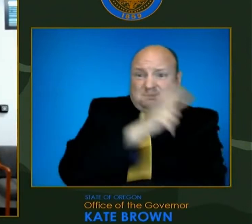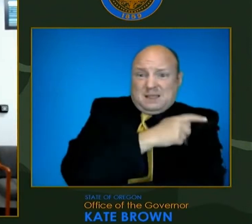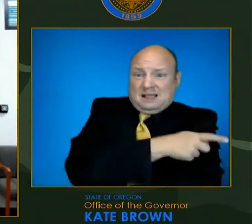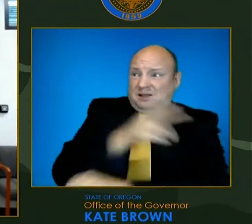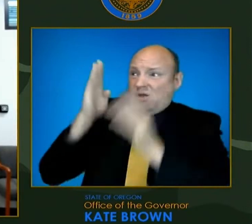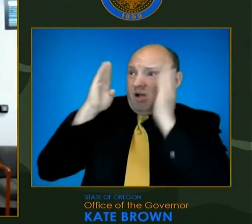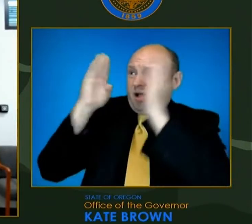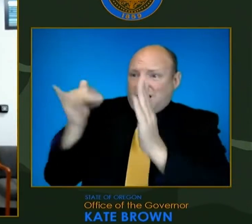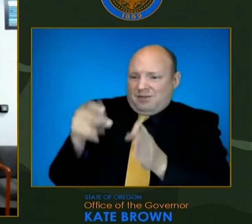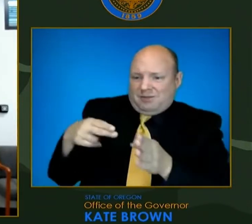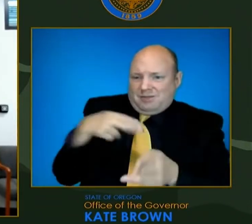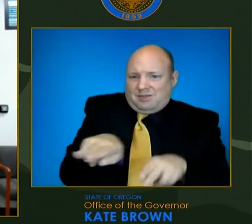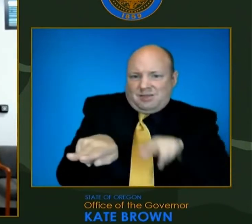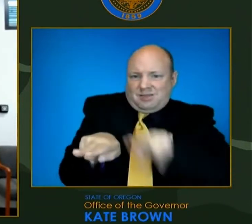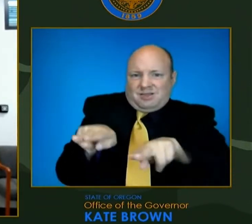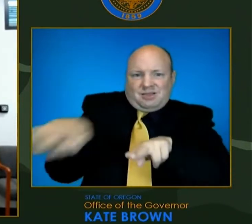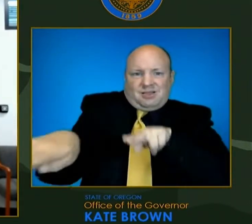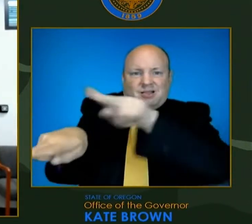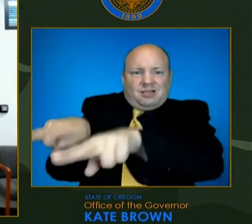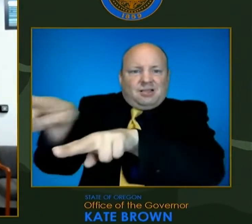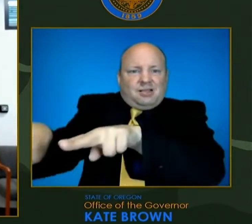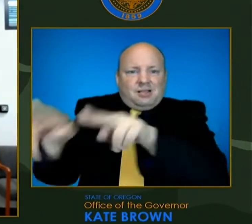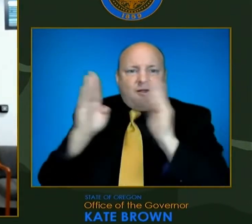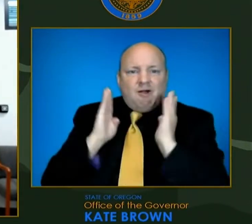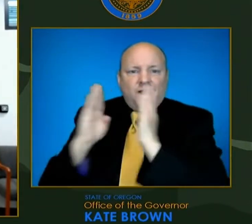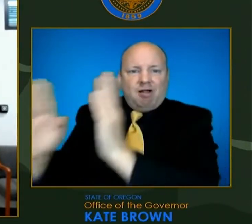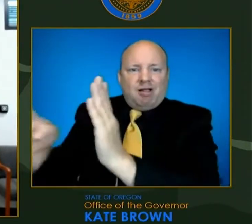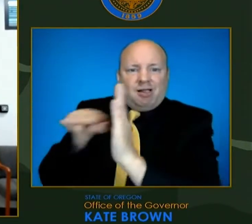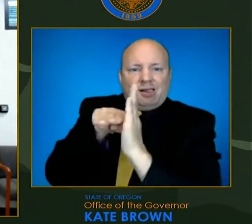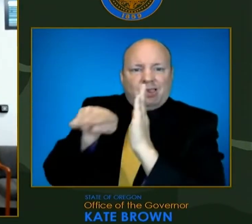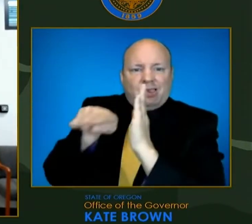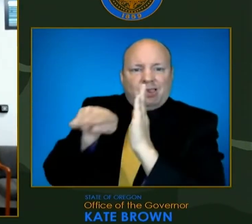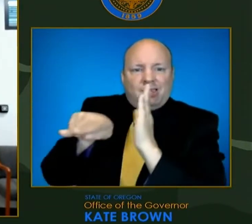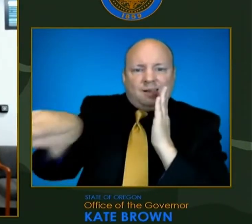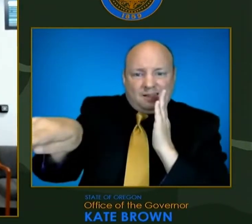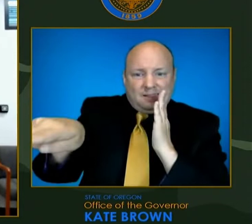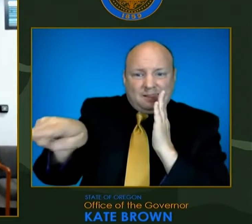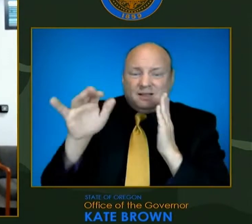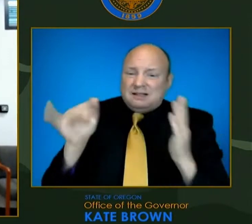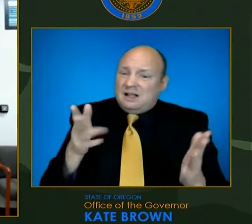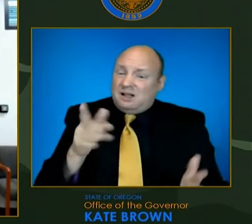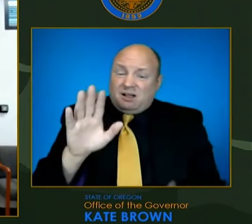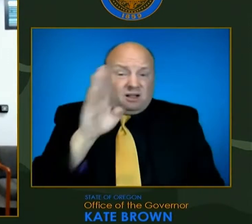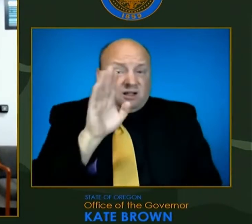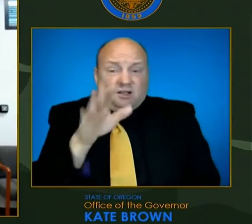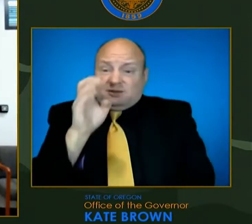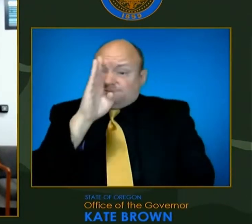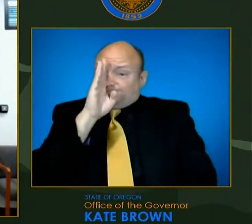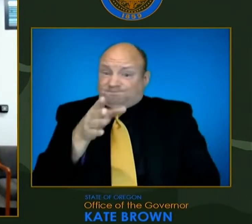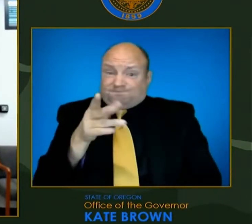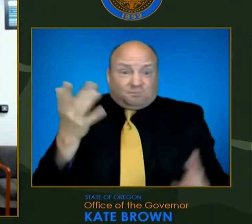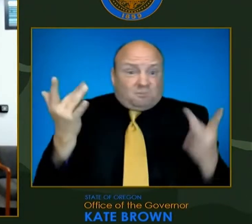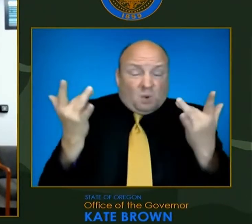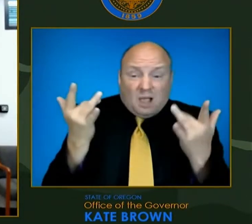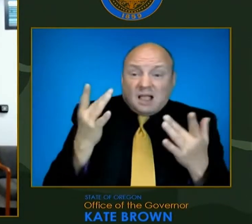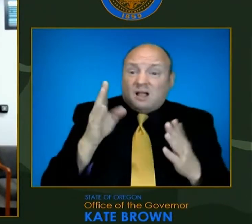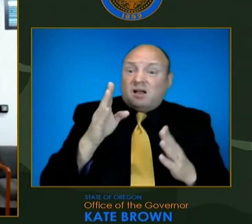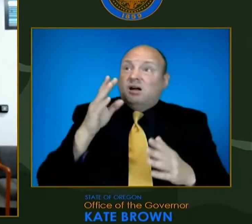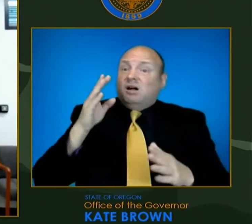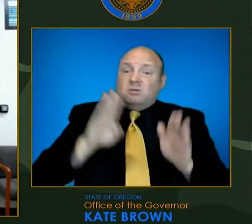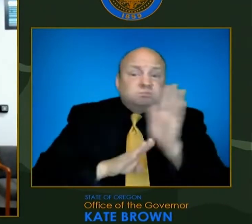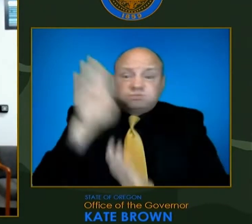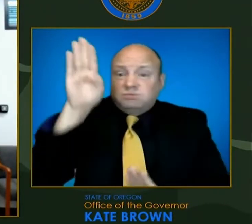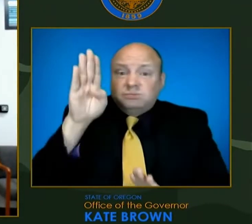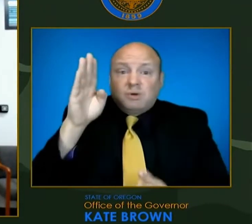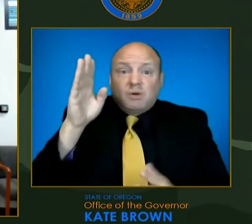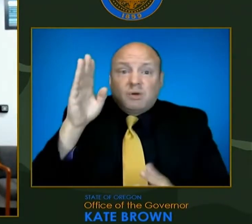need to be direct about what's causing this crisis. A growing wave of unvaccinated patients who have become so seriously sick with the Delta variant they